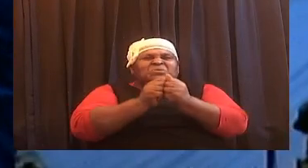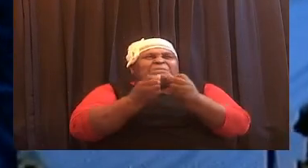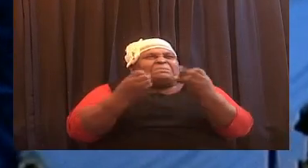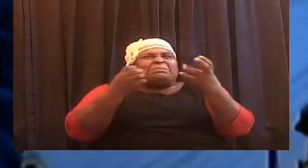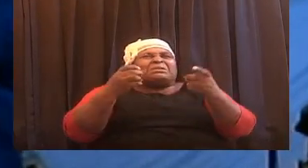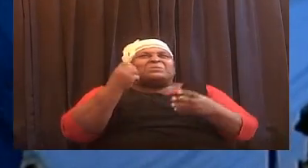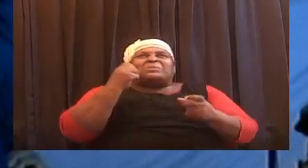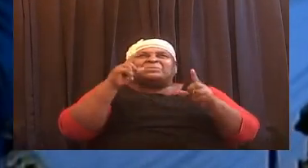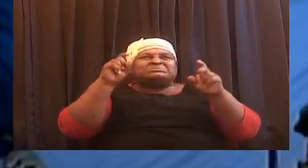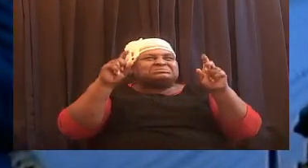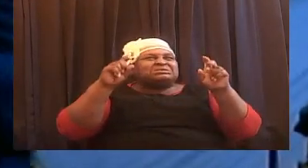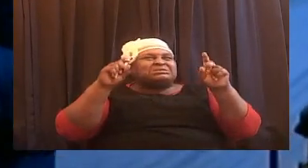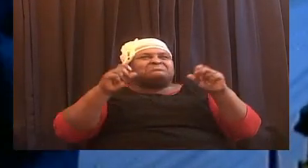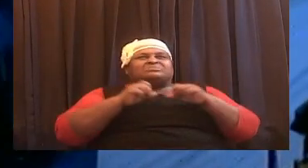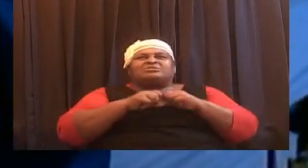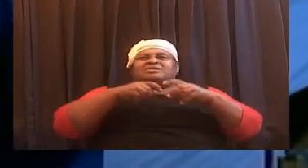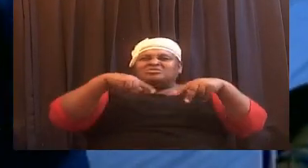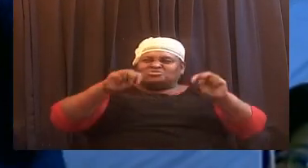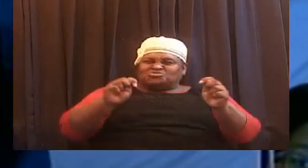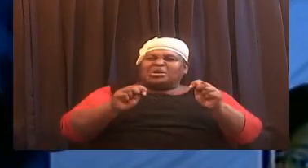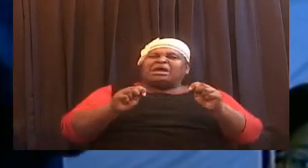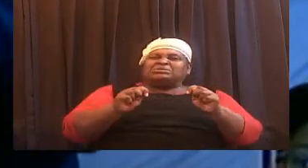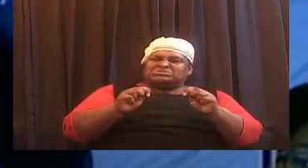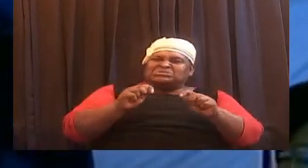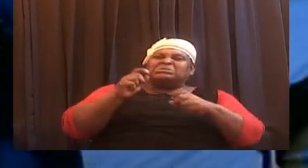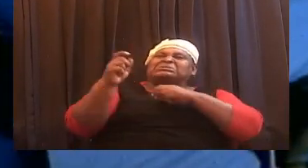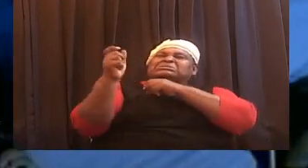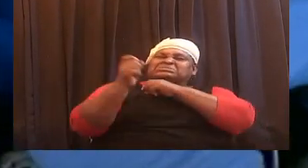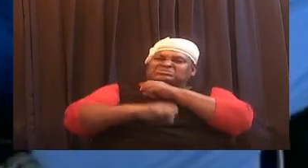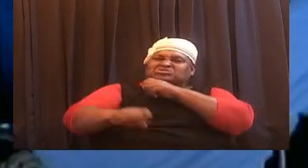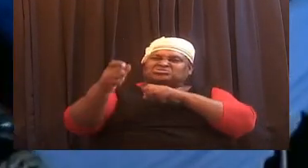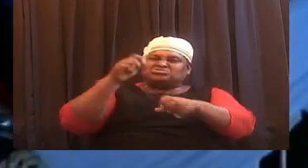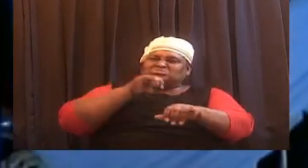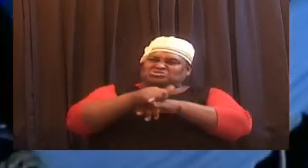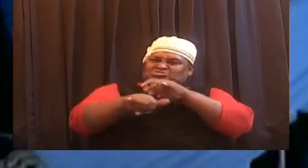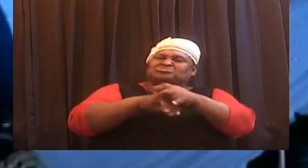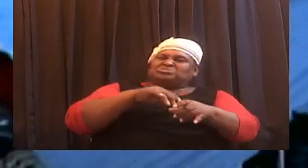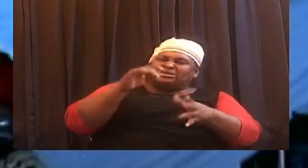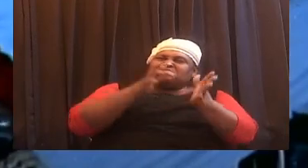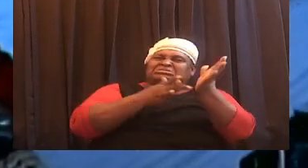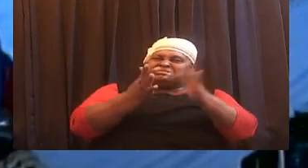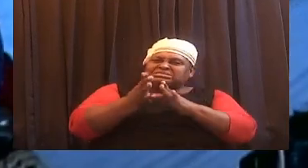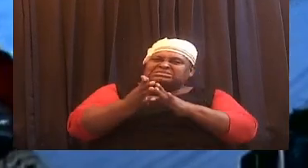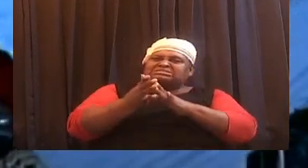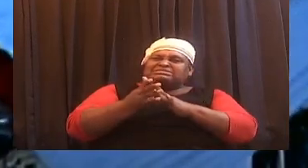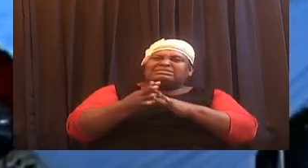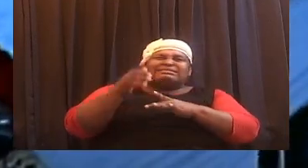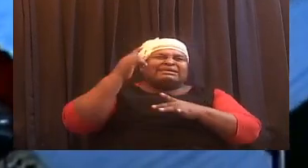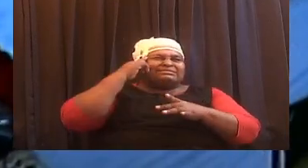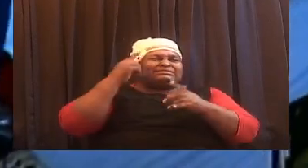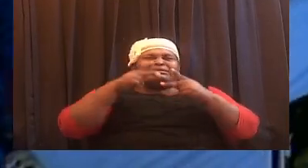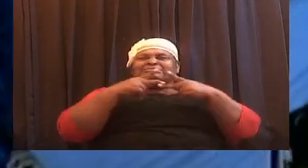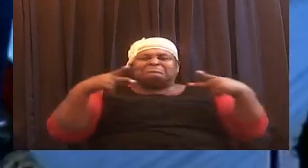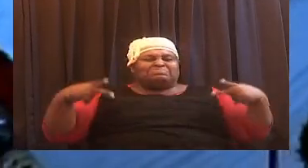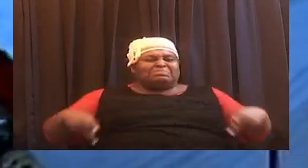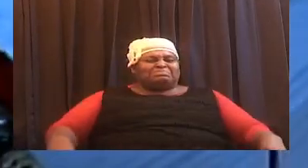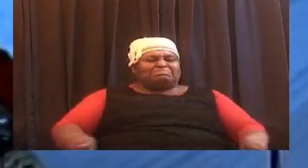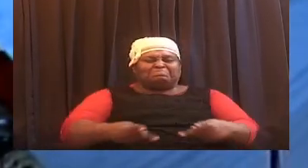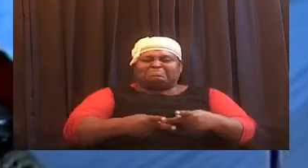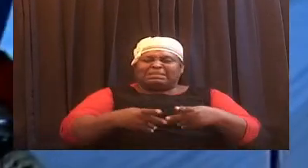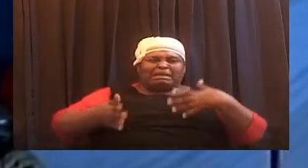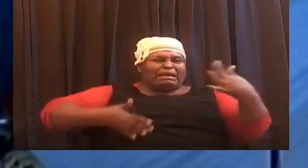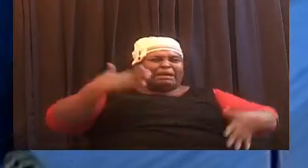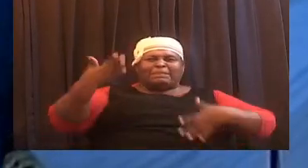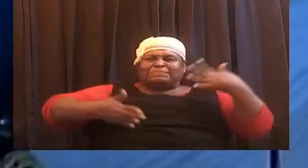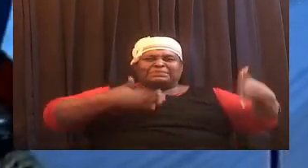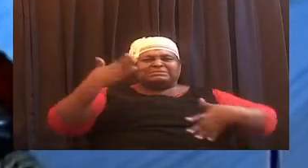trying to tie him up, and he silenced them. And I would have thought that the Pharisees would have been happy, because